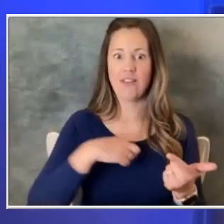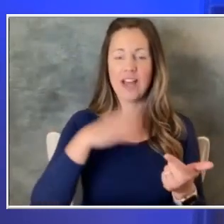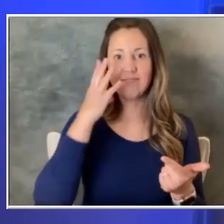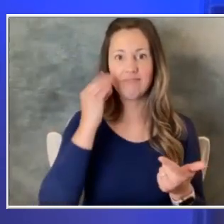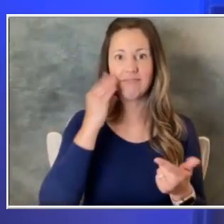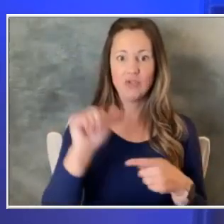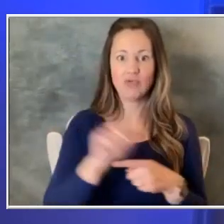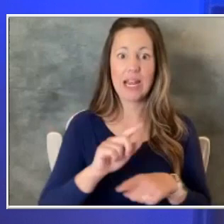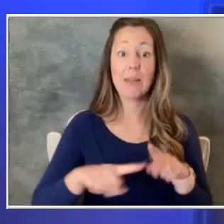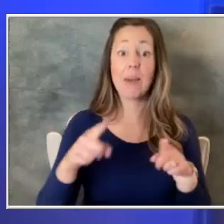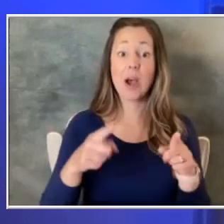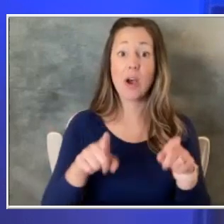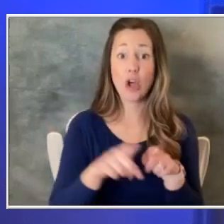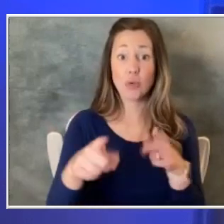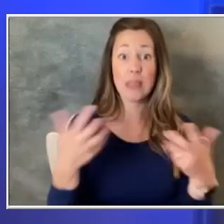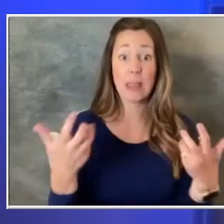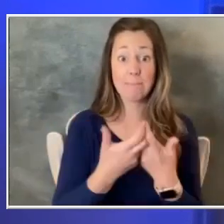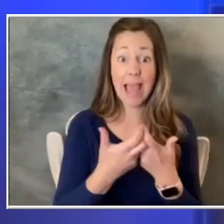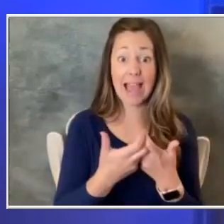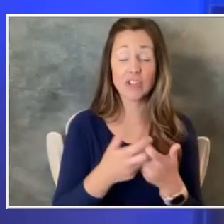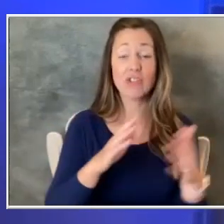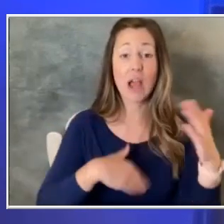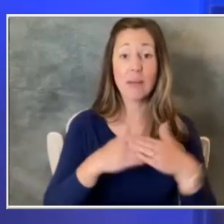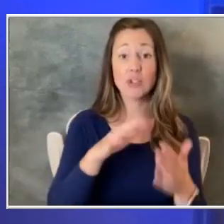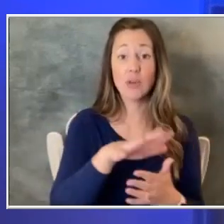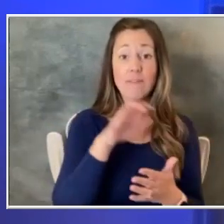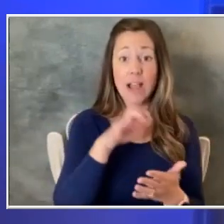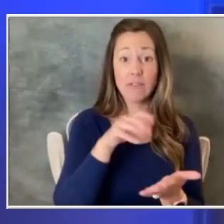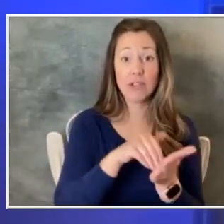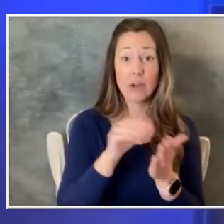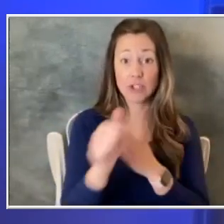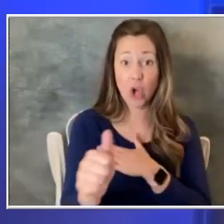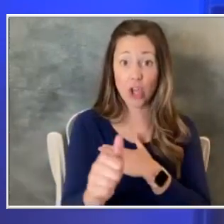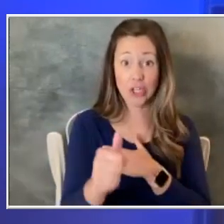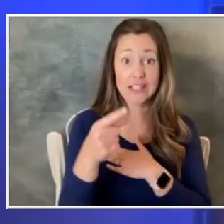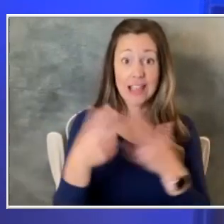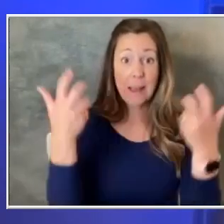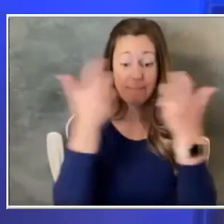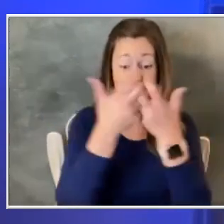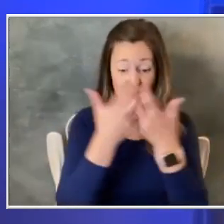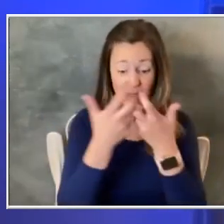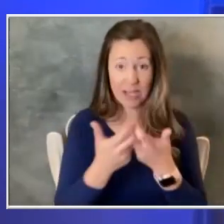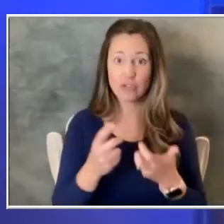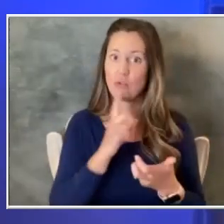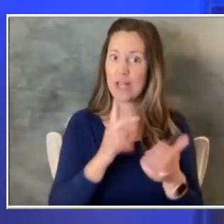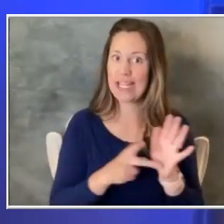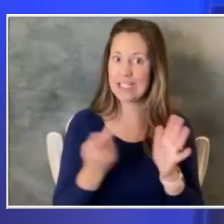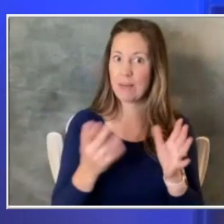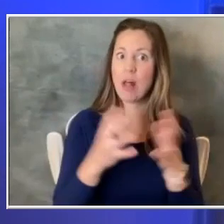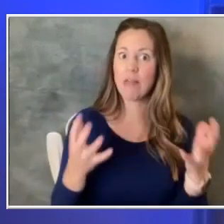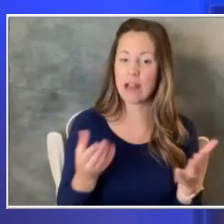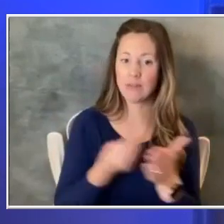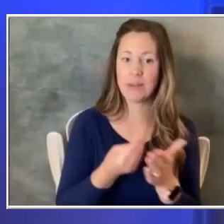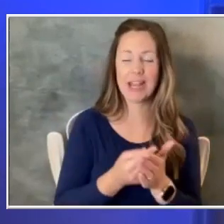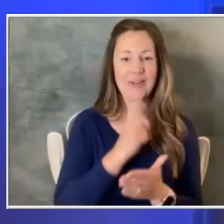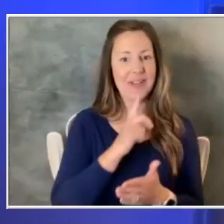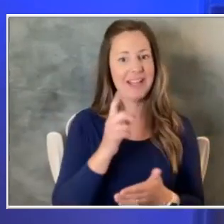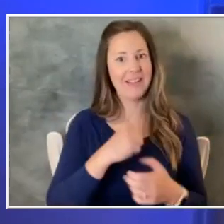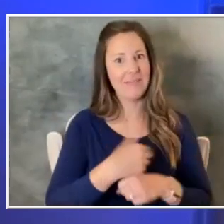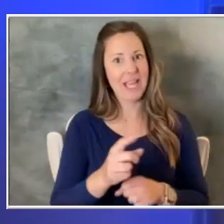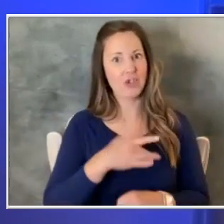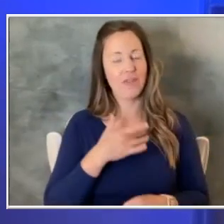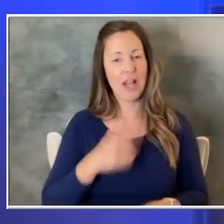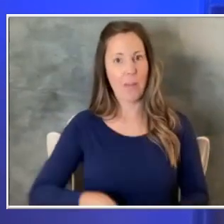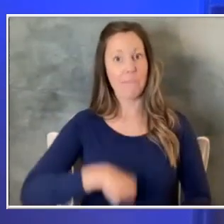match dollar for dollar up to $500,000 of the donations. And so it doubles a lot of the money. Makes you really proud to be part of an